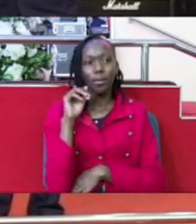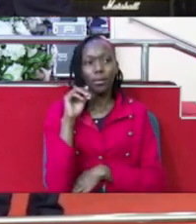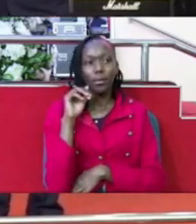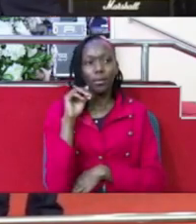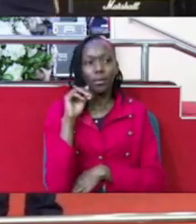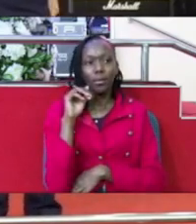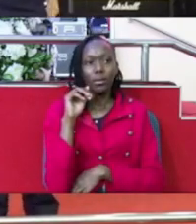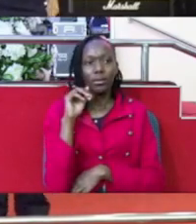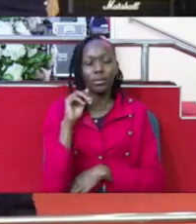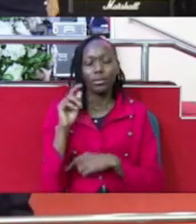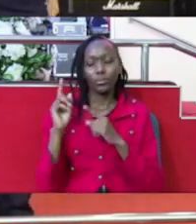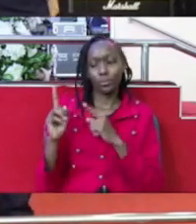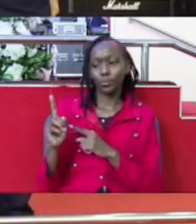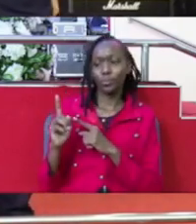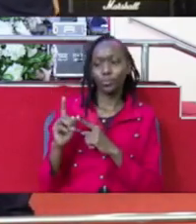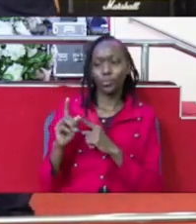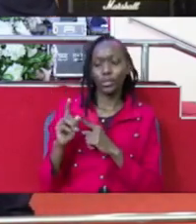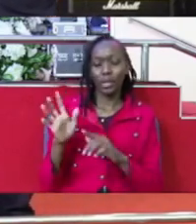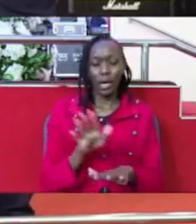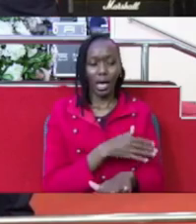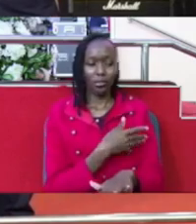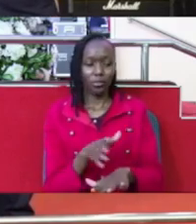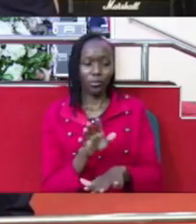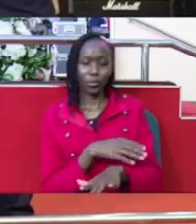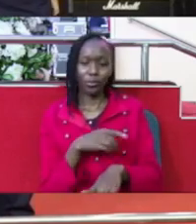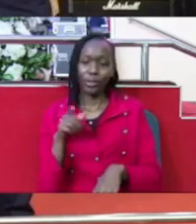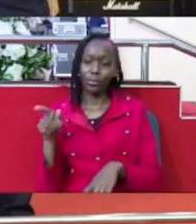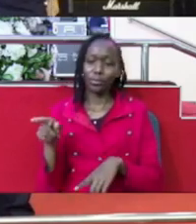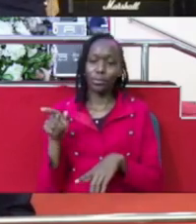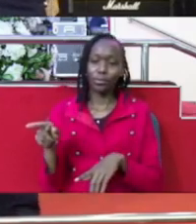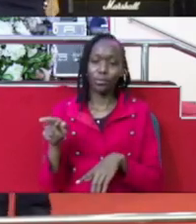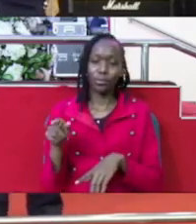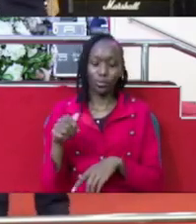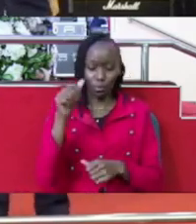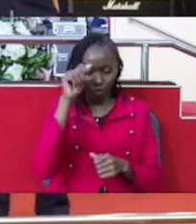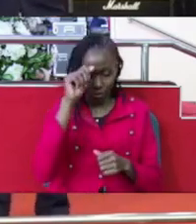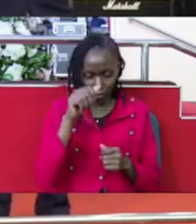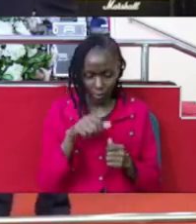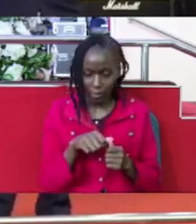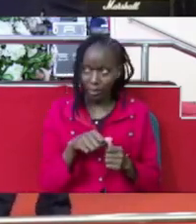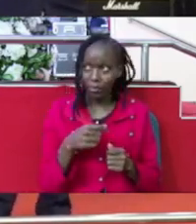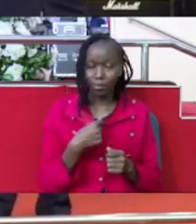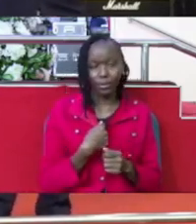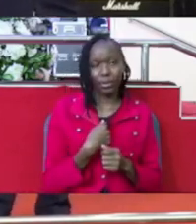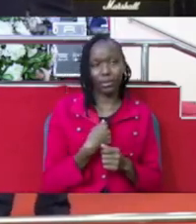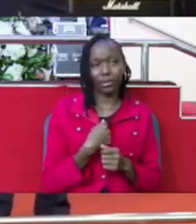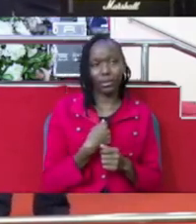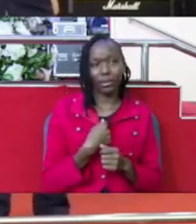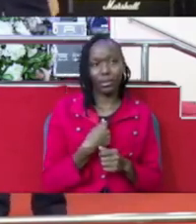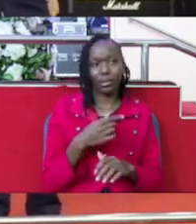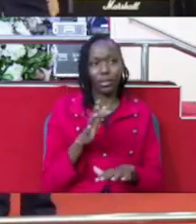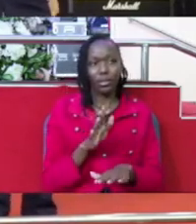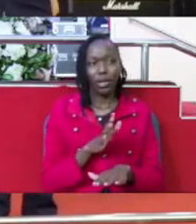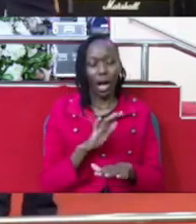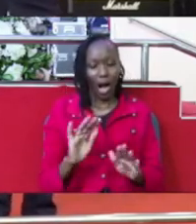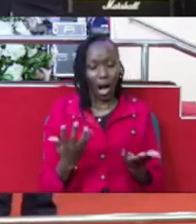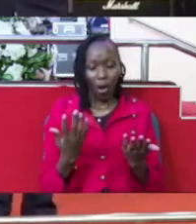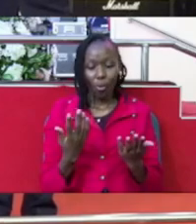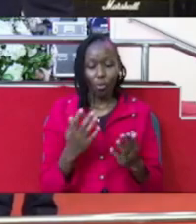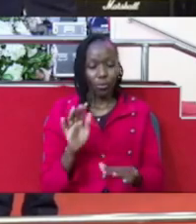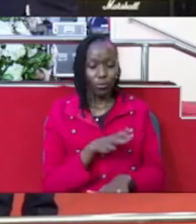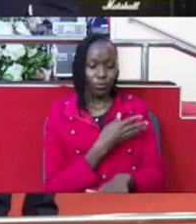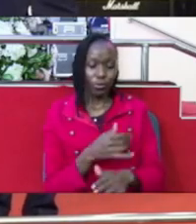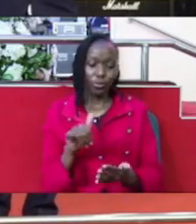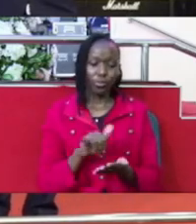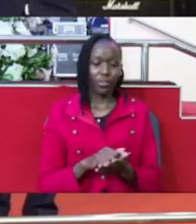there is a tape with this song. I want you to rewind it to that exact same spot that song starts. You remember the tapes, eh?